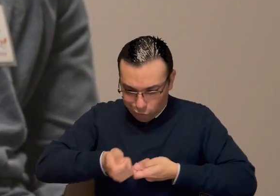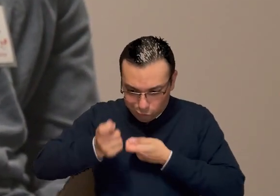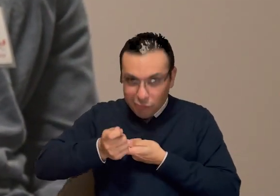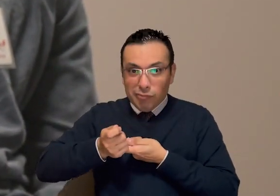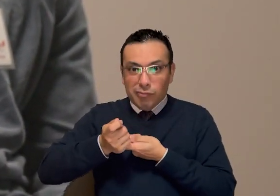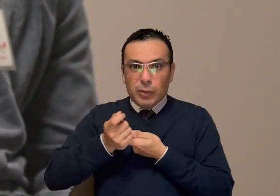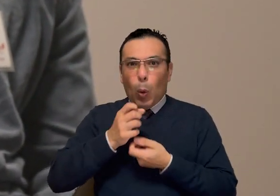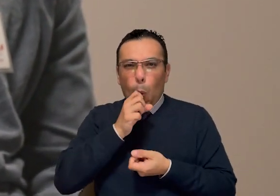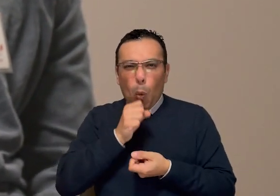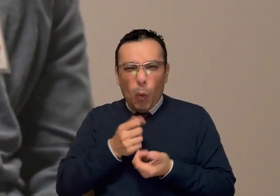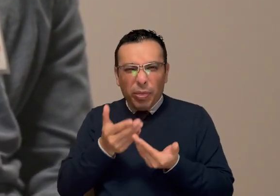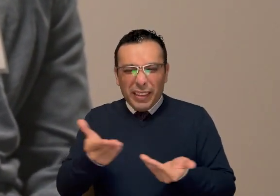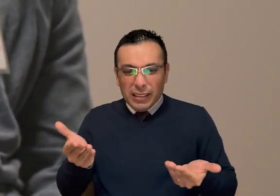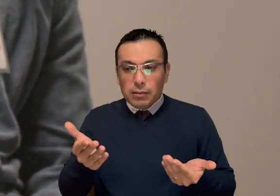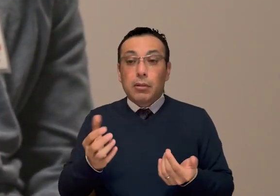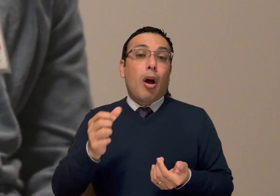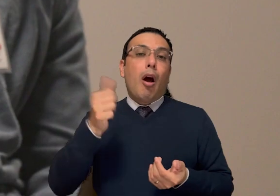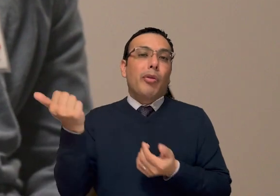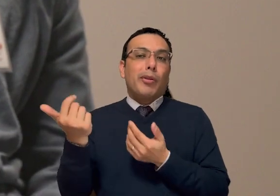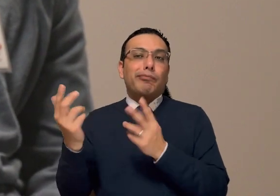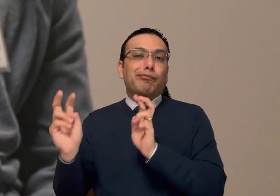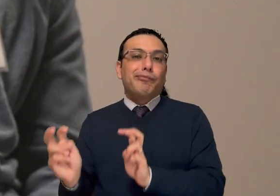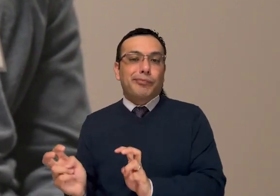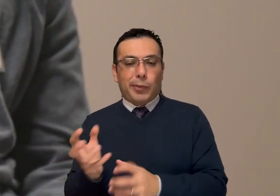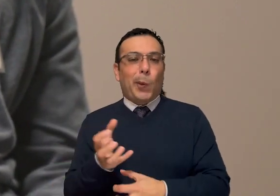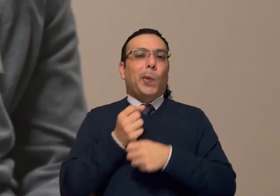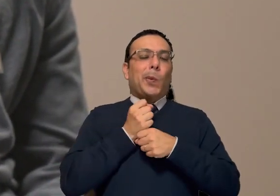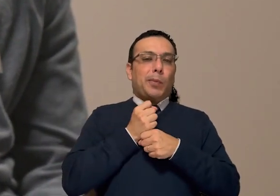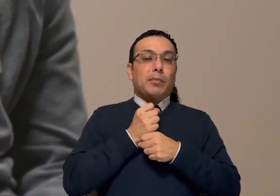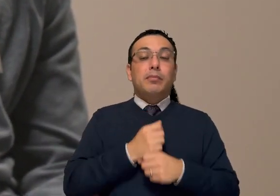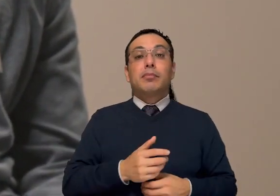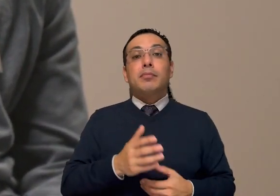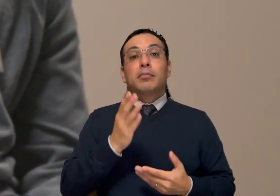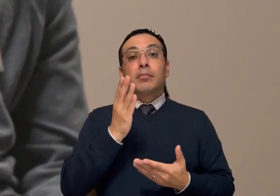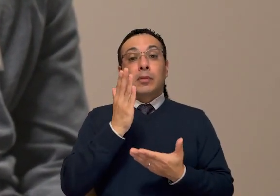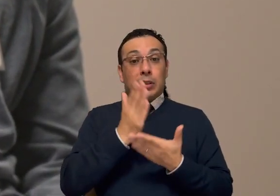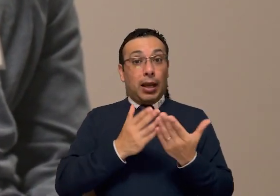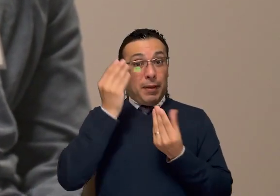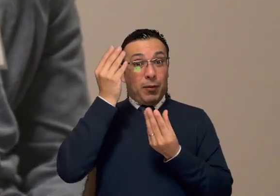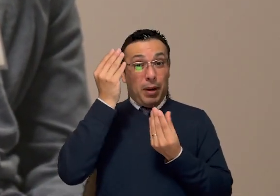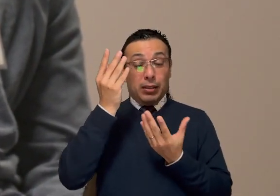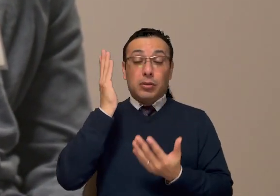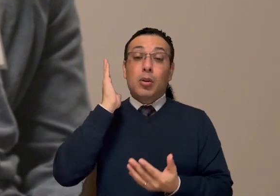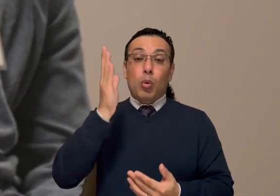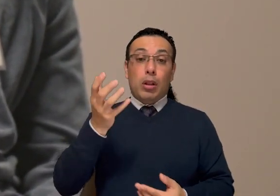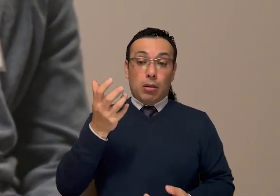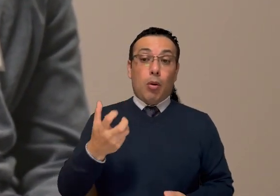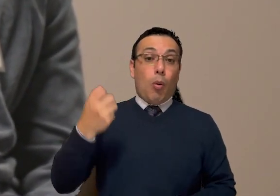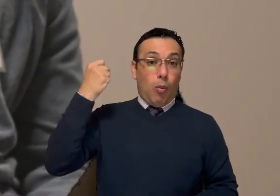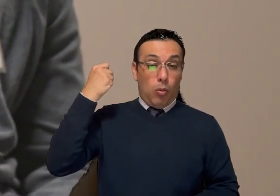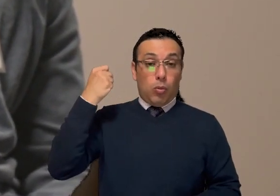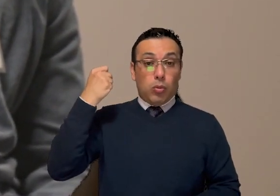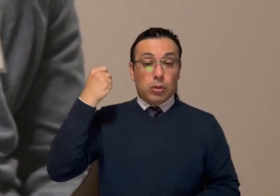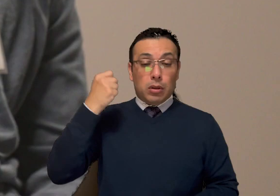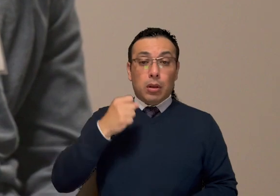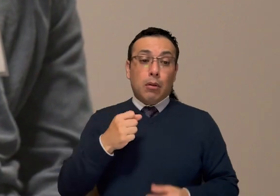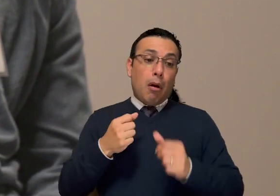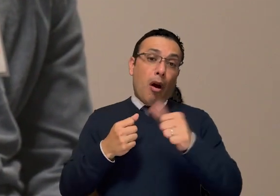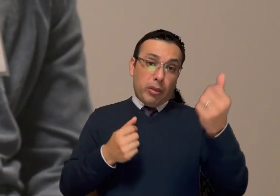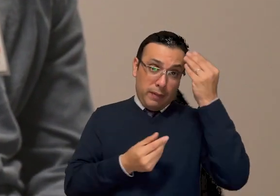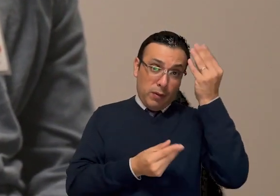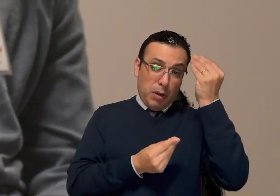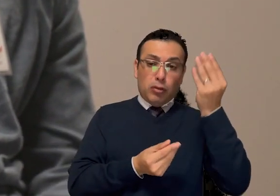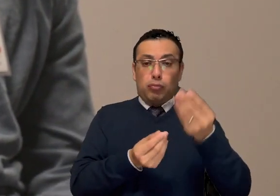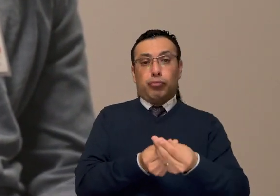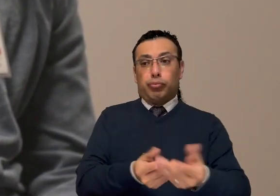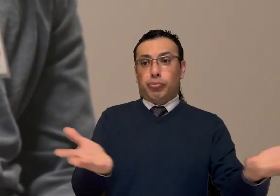the studies that does not get produced, but there are others that are available. Again, the best resource for all of you to